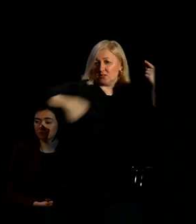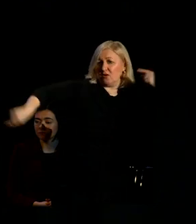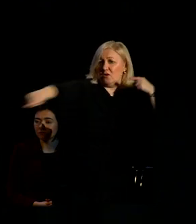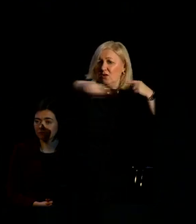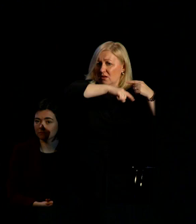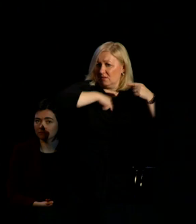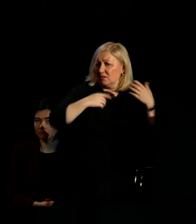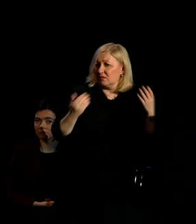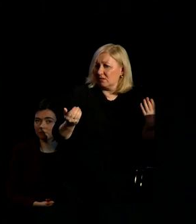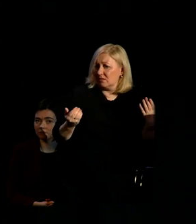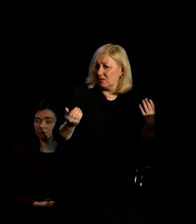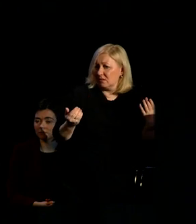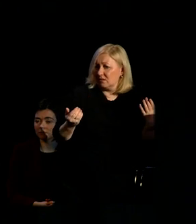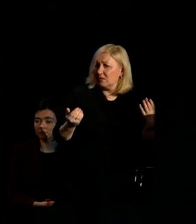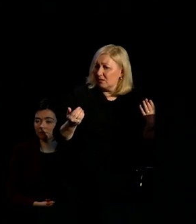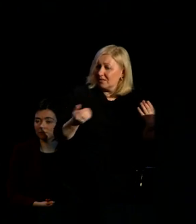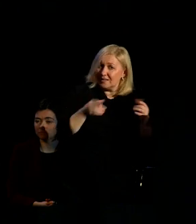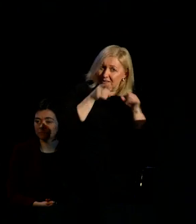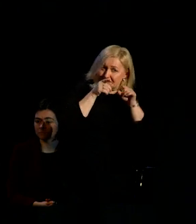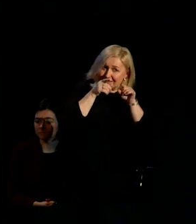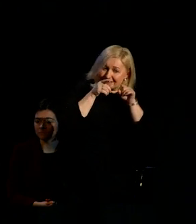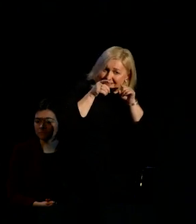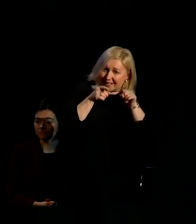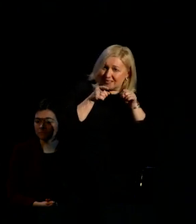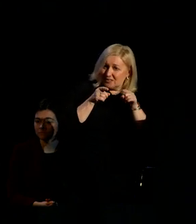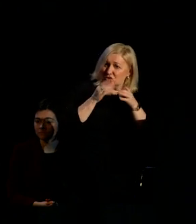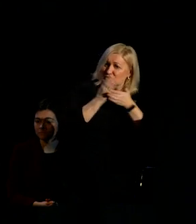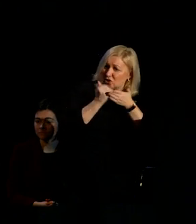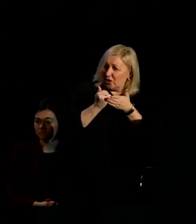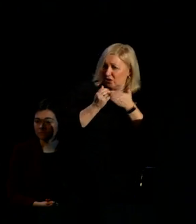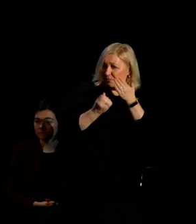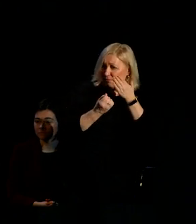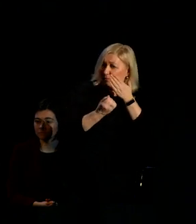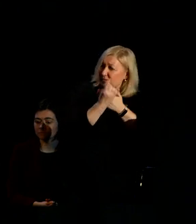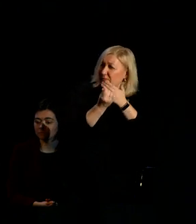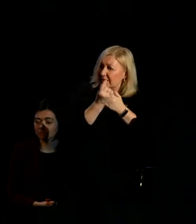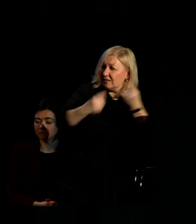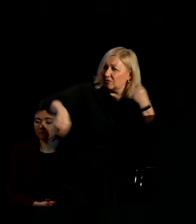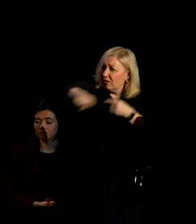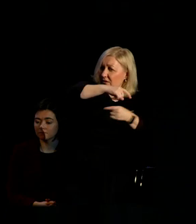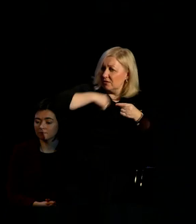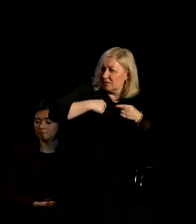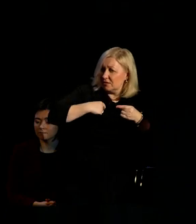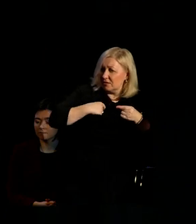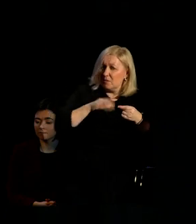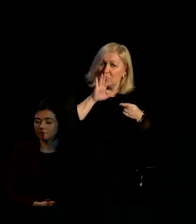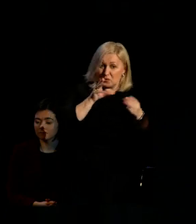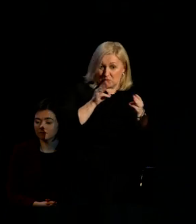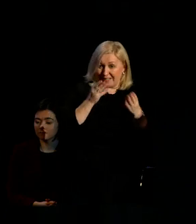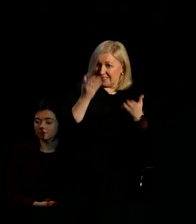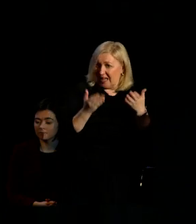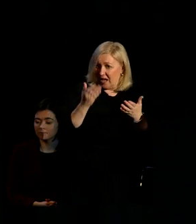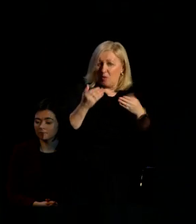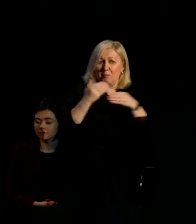possibilities, that can be achieved from a shared humanity, practiced with responsibility and cooperation,